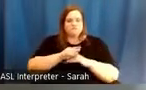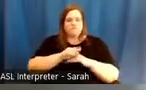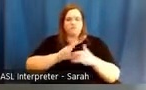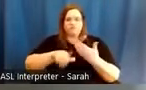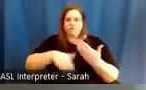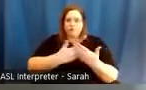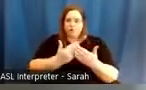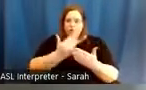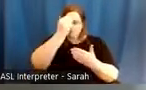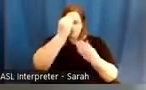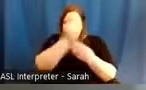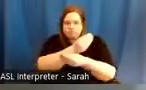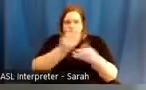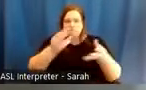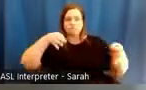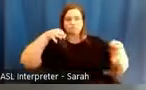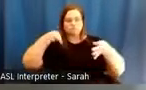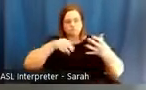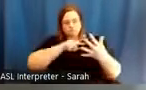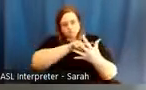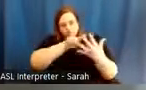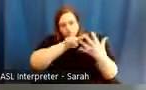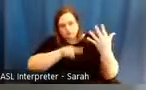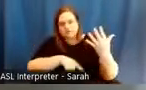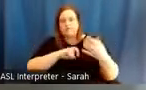issues are as it pertains to